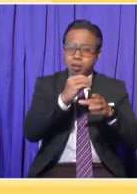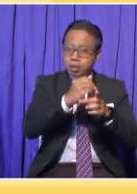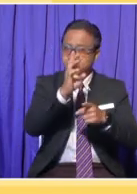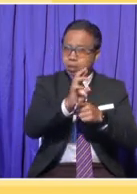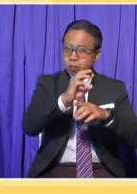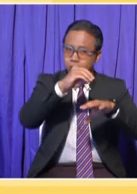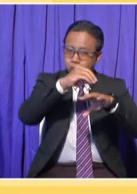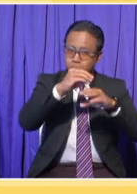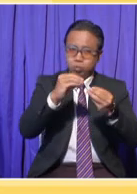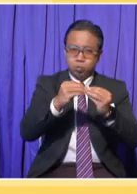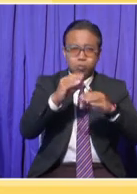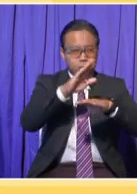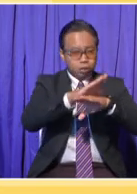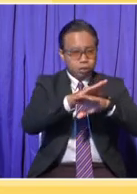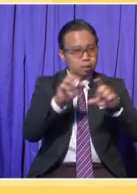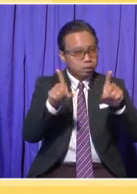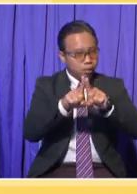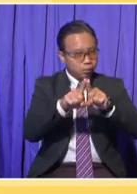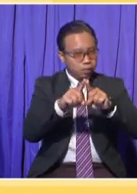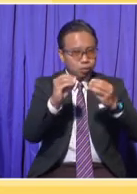equals to the denominator.